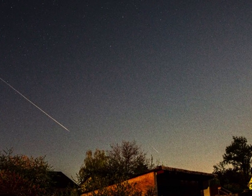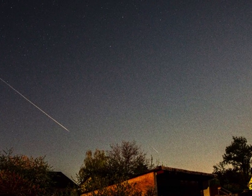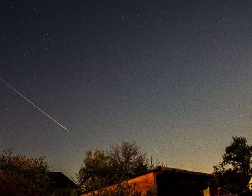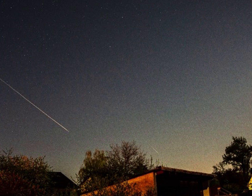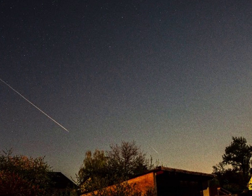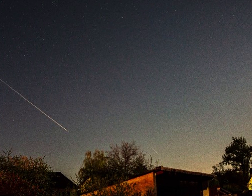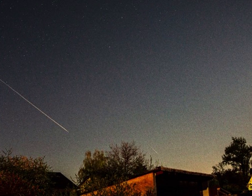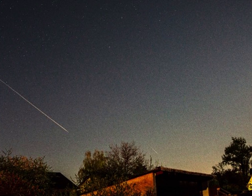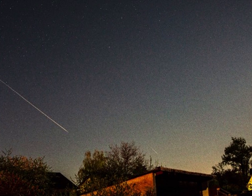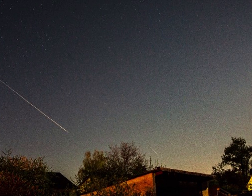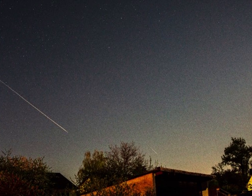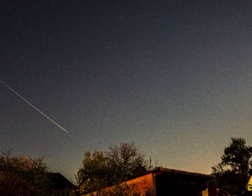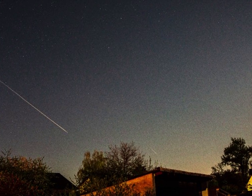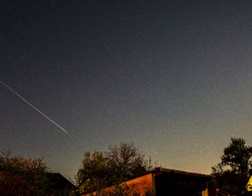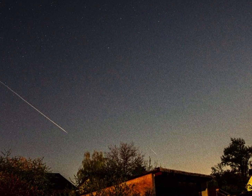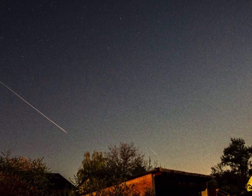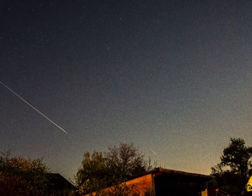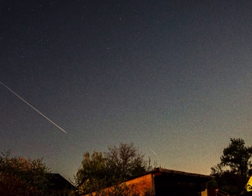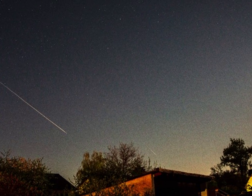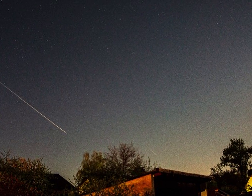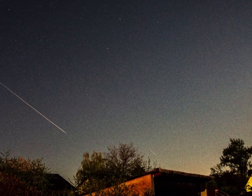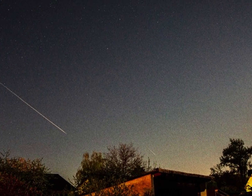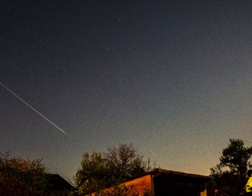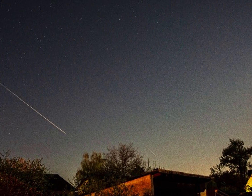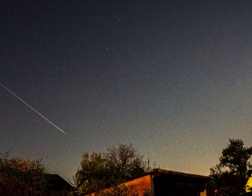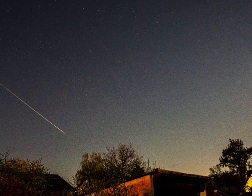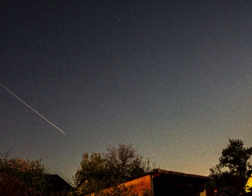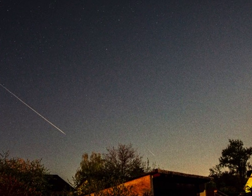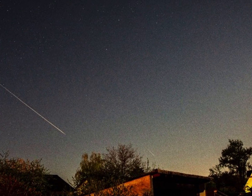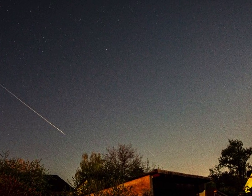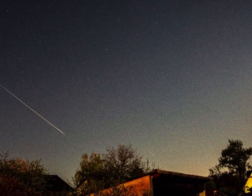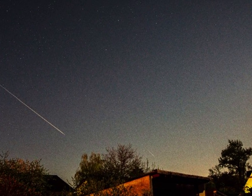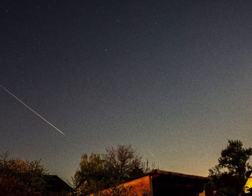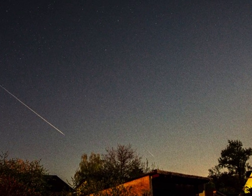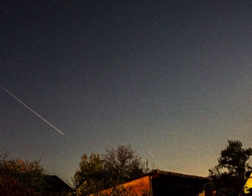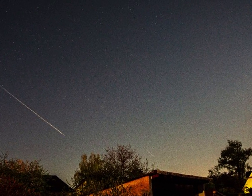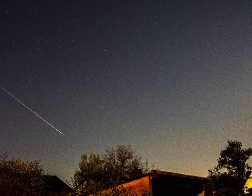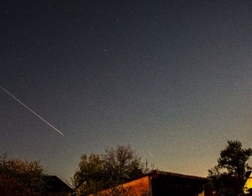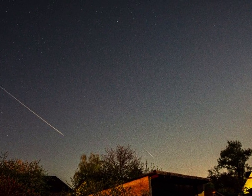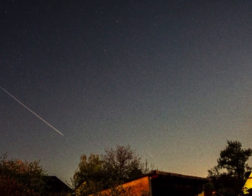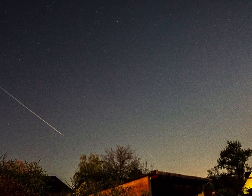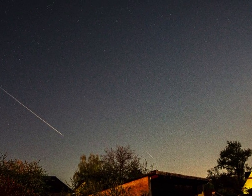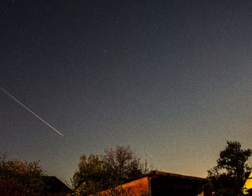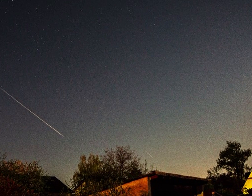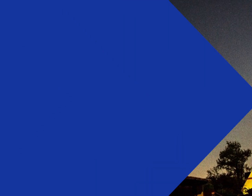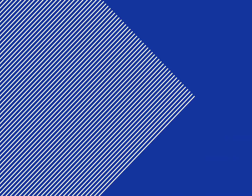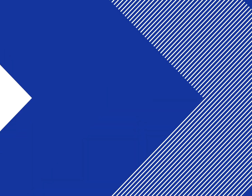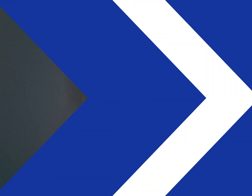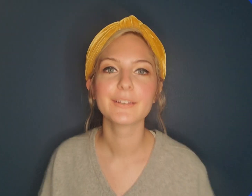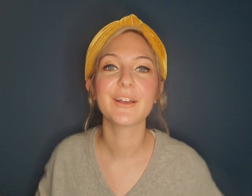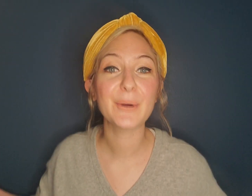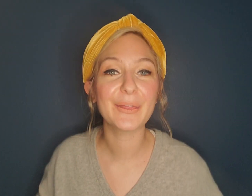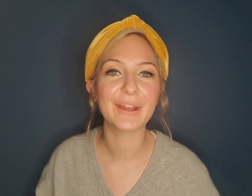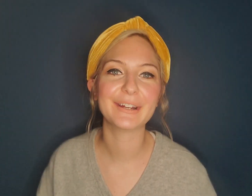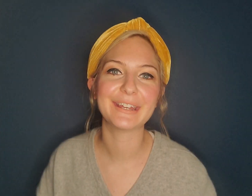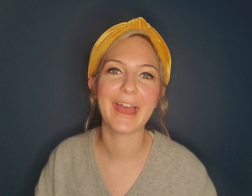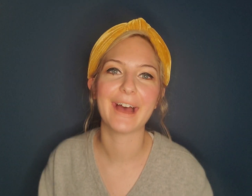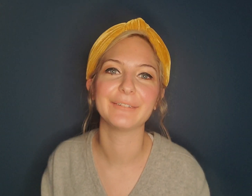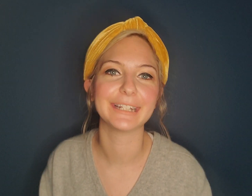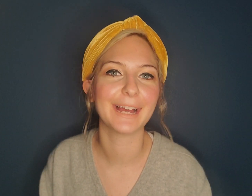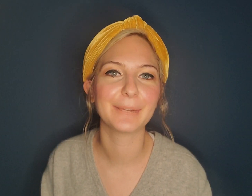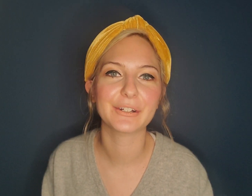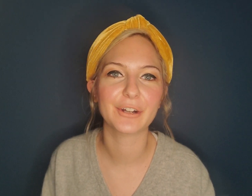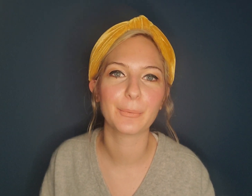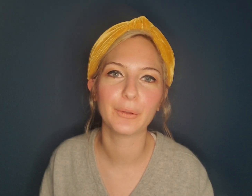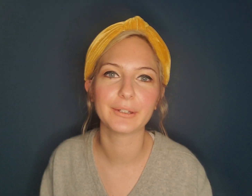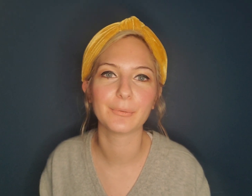visibility, but experts say if conditions turn out to be ideal, you could expect to see around 18 visible meteors each hour. So there you